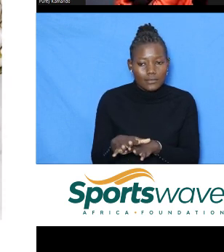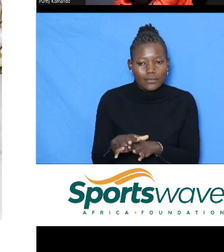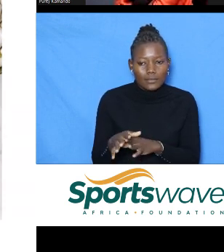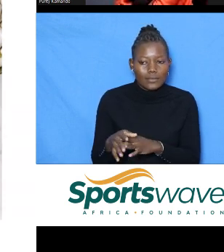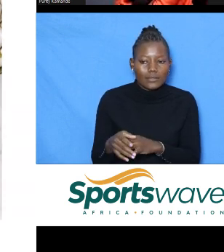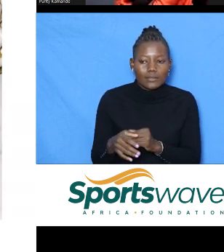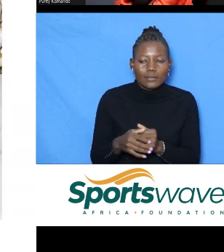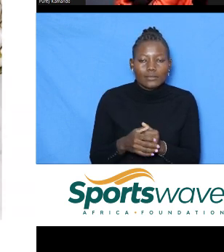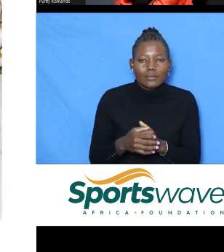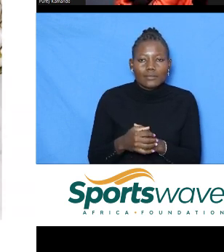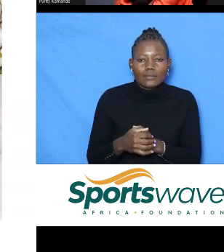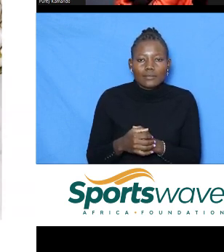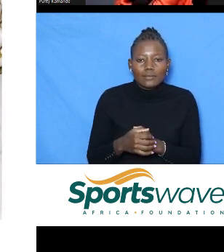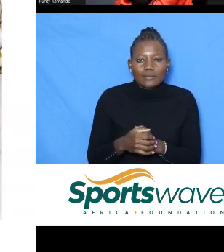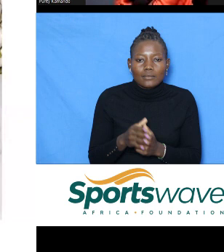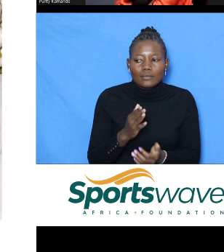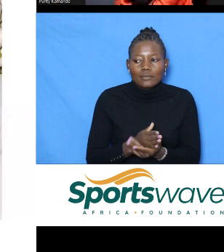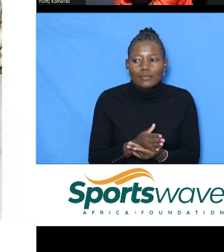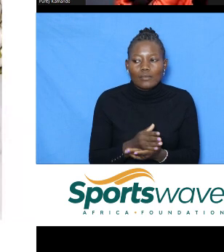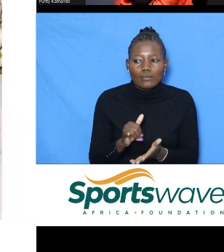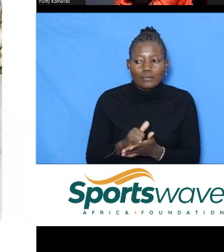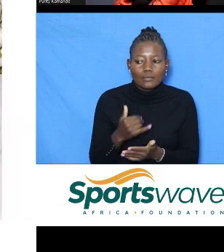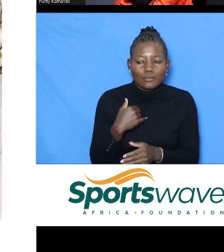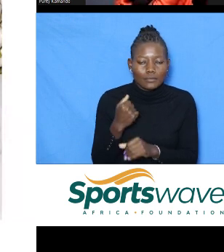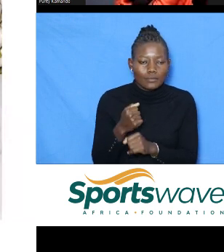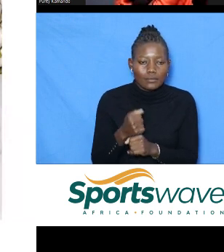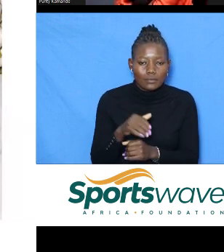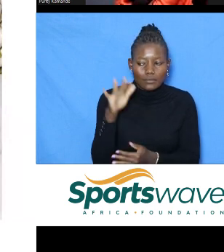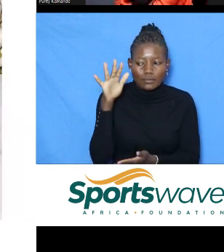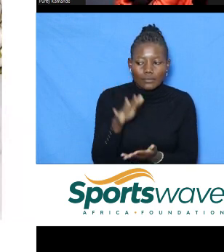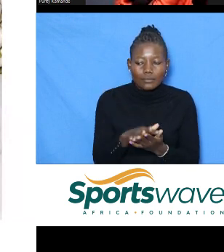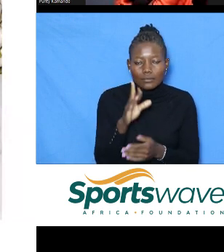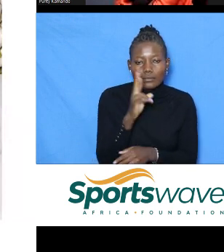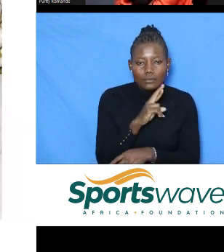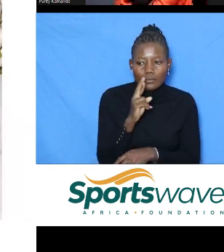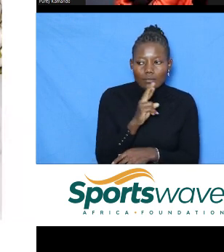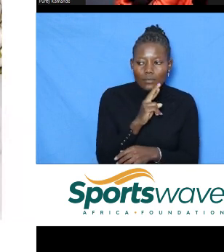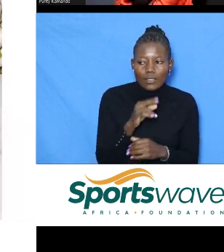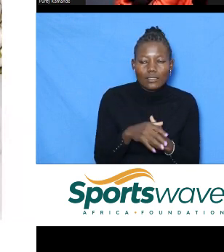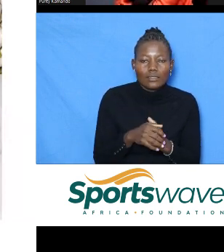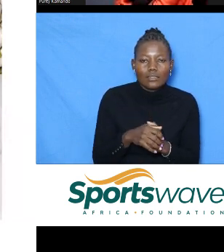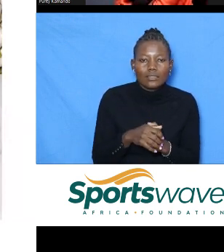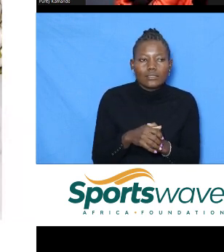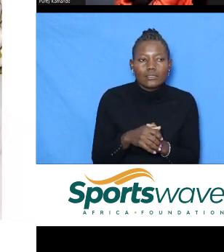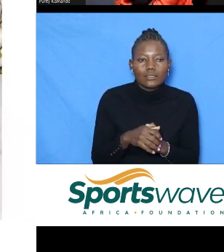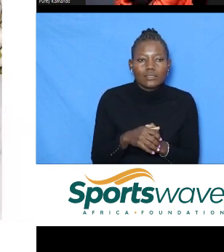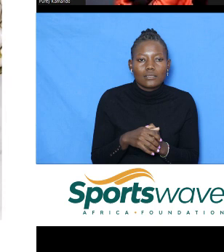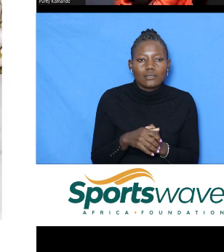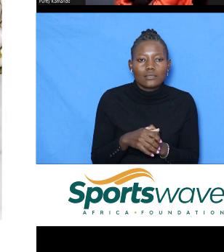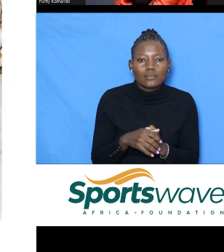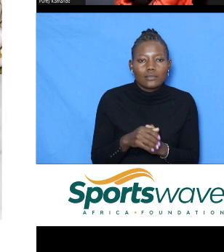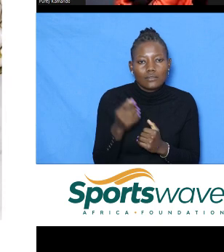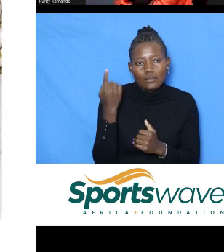to certify them. So that has to do with reducing the risk of contamination or reducing the risk